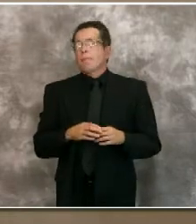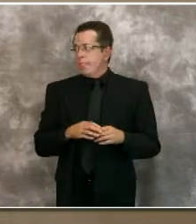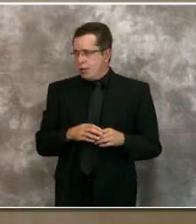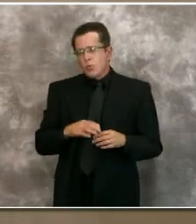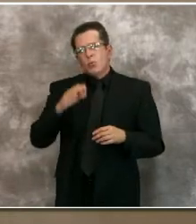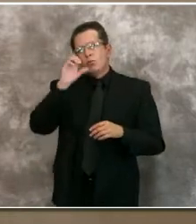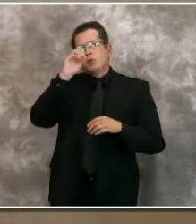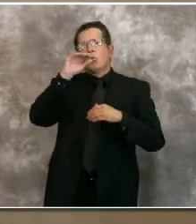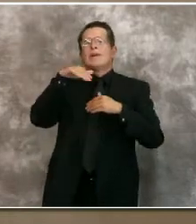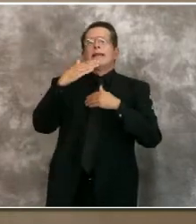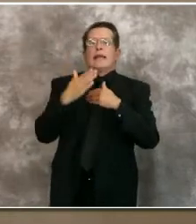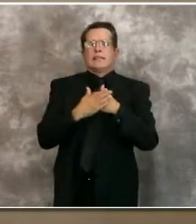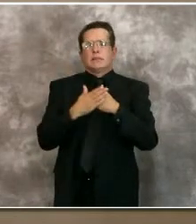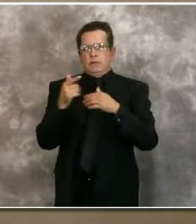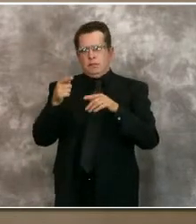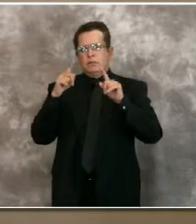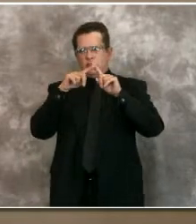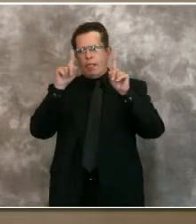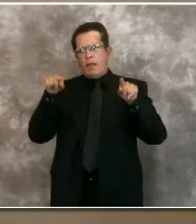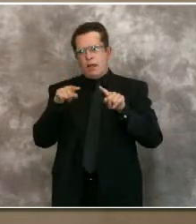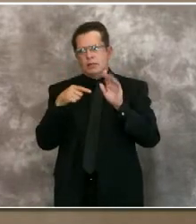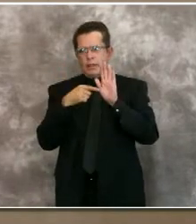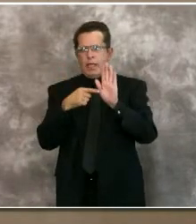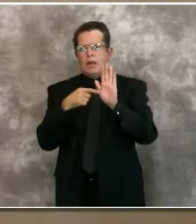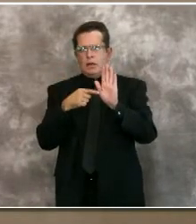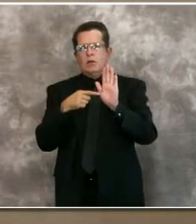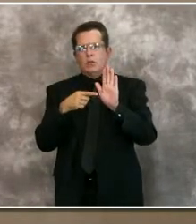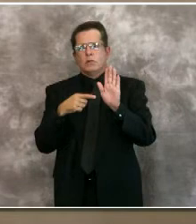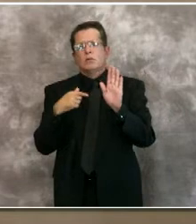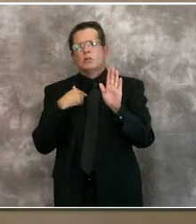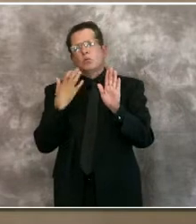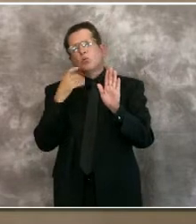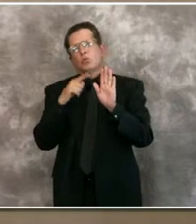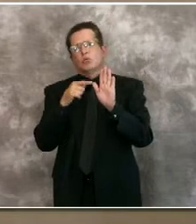set of slides, we're going to review